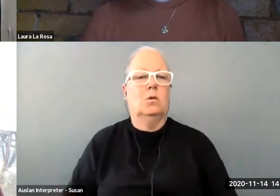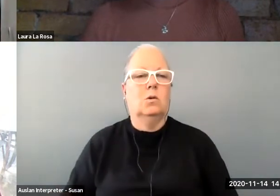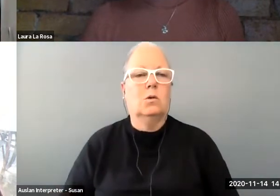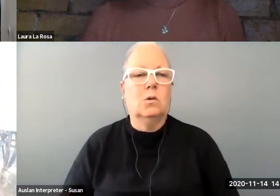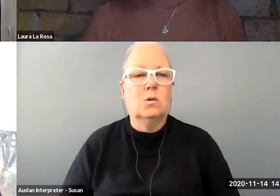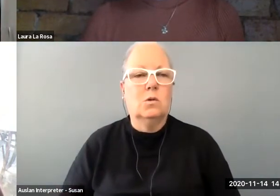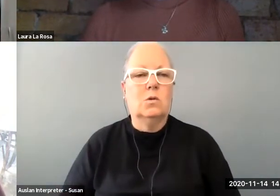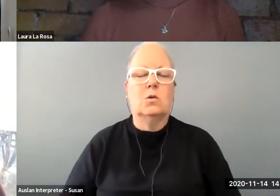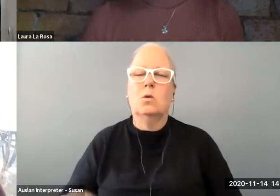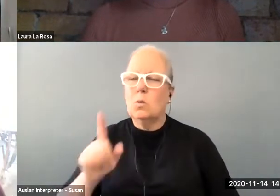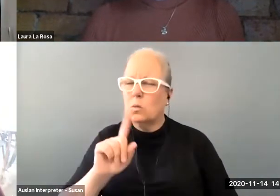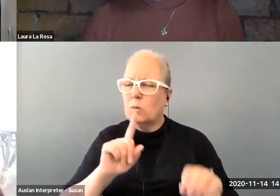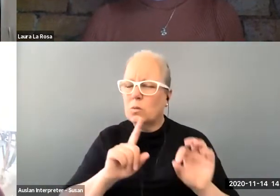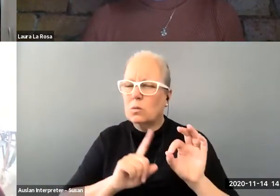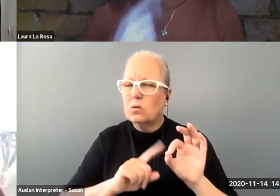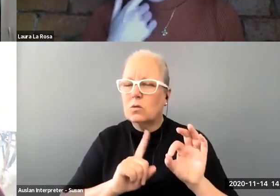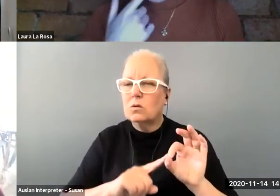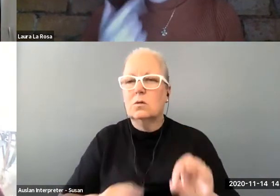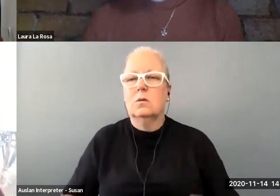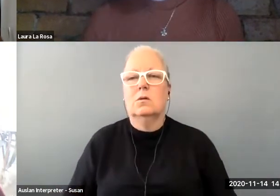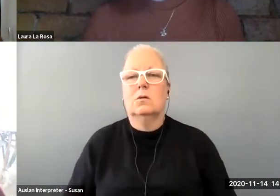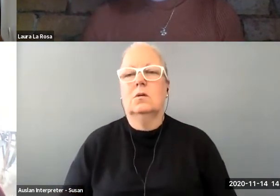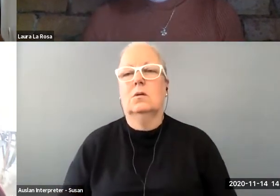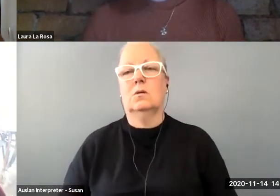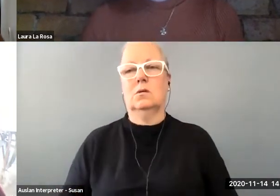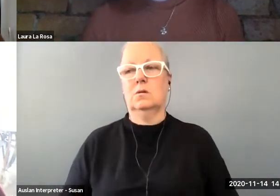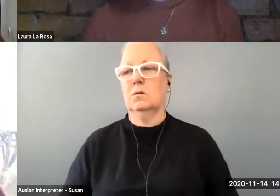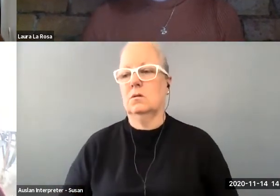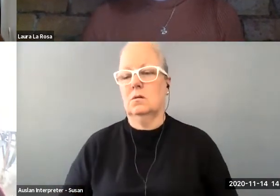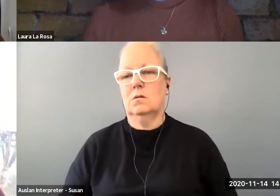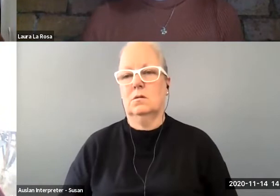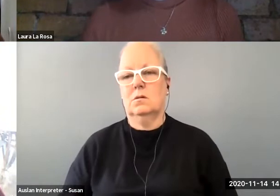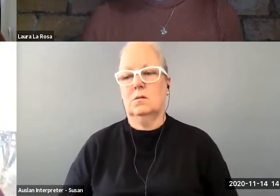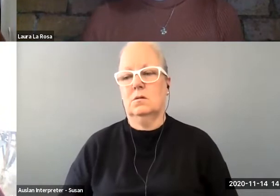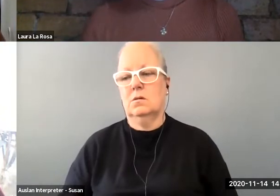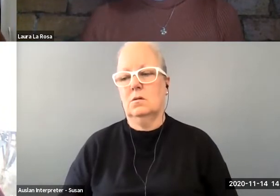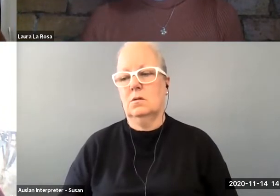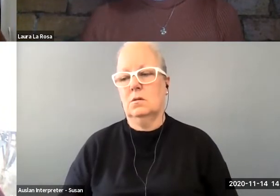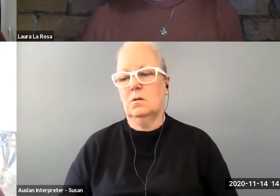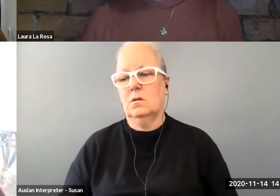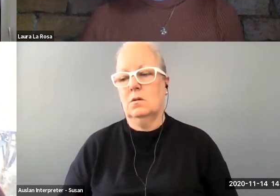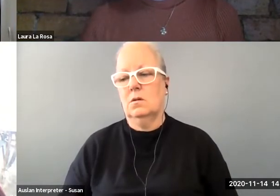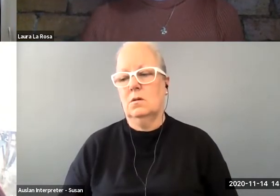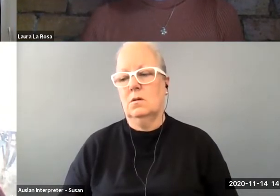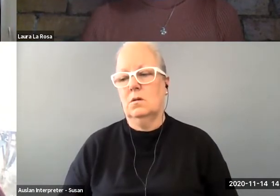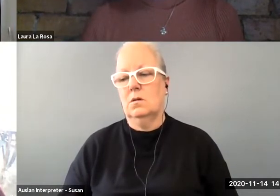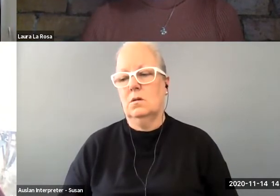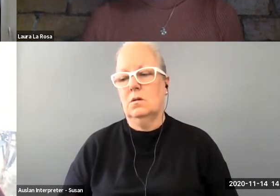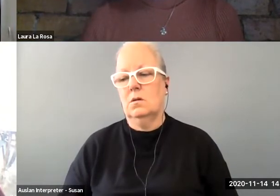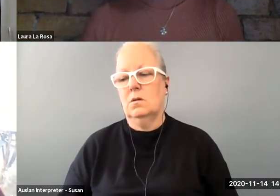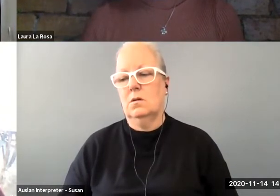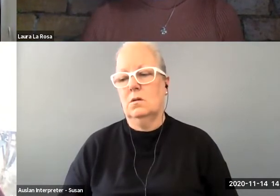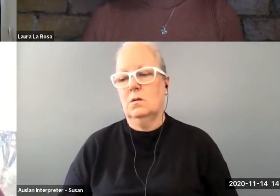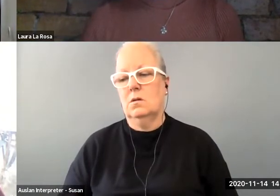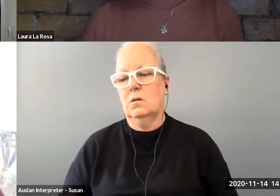What's the actual question? So that's what I've been sent. So